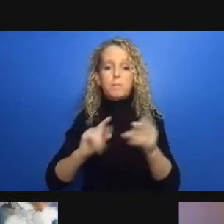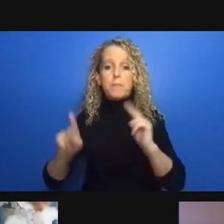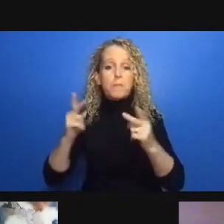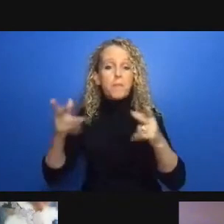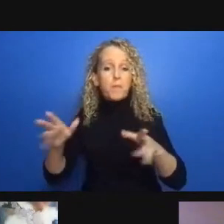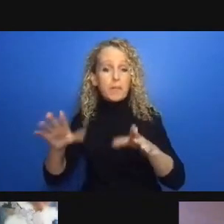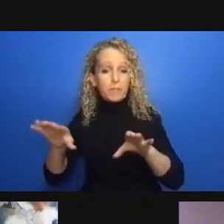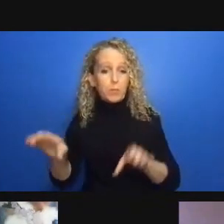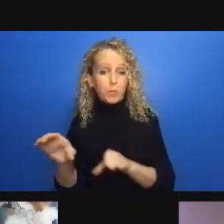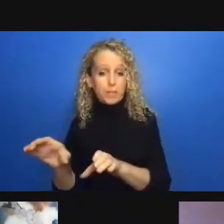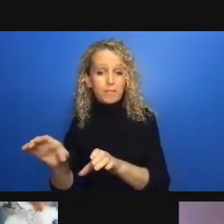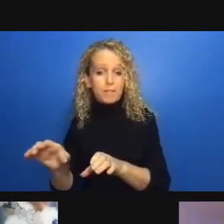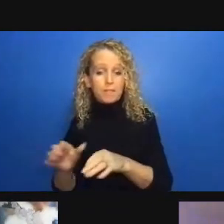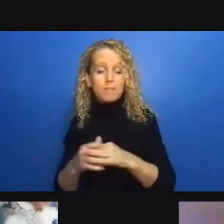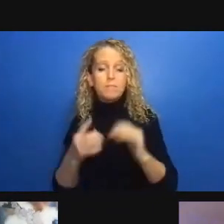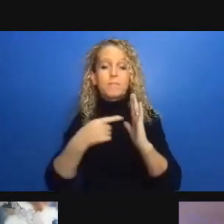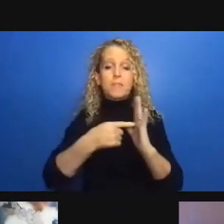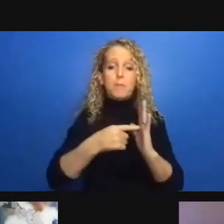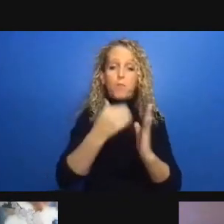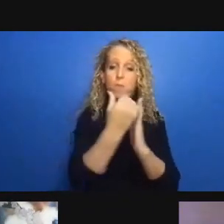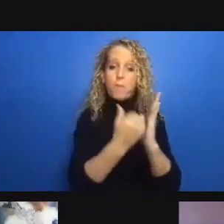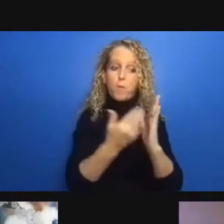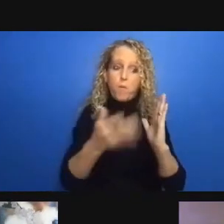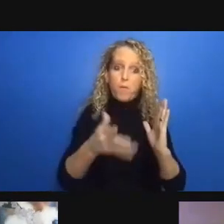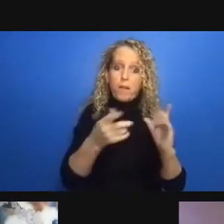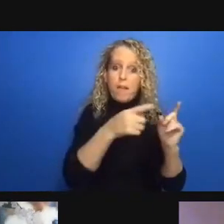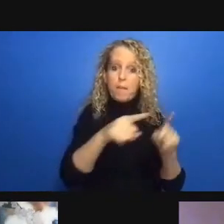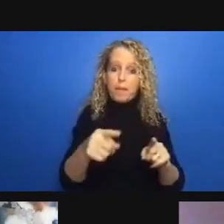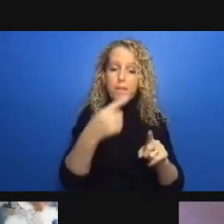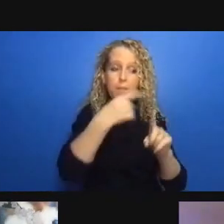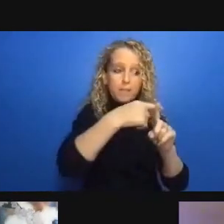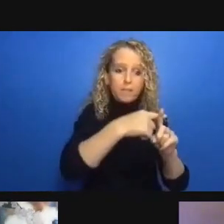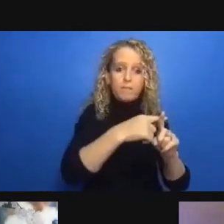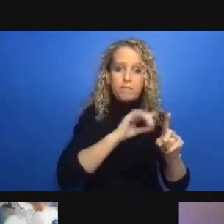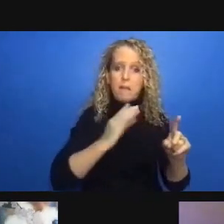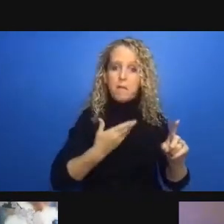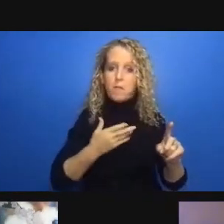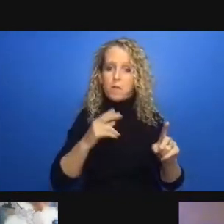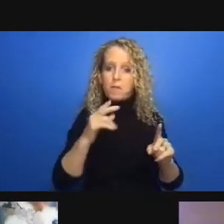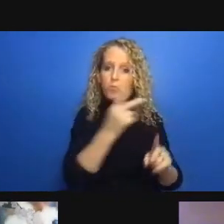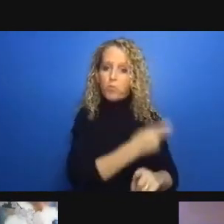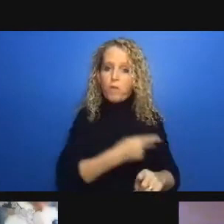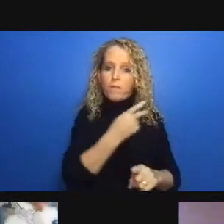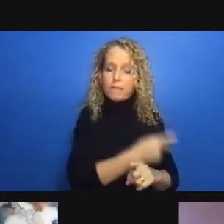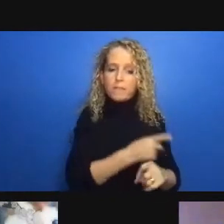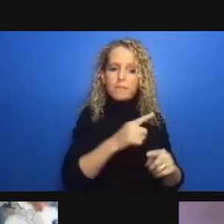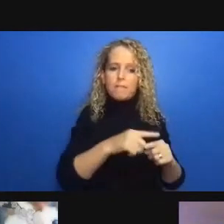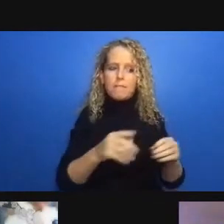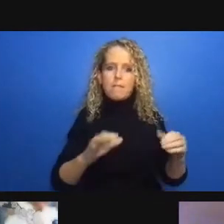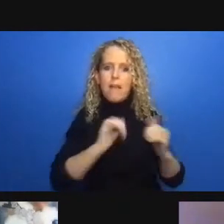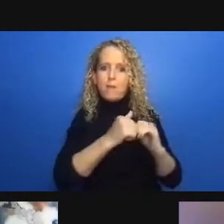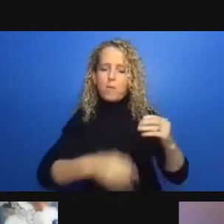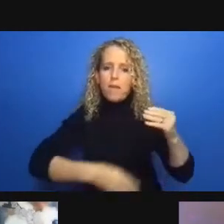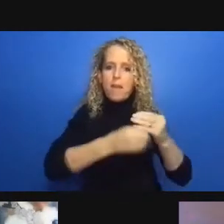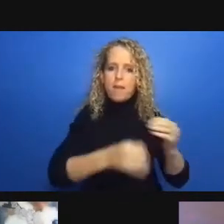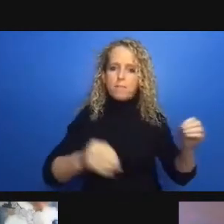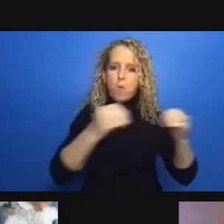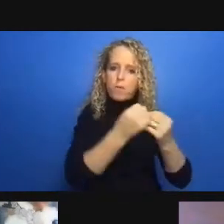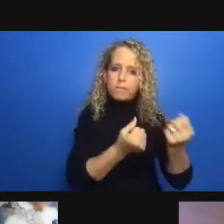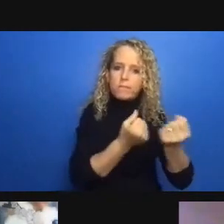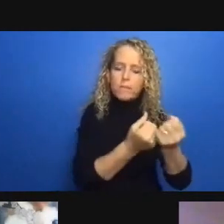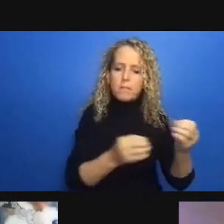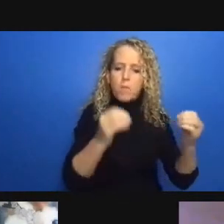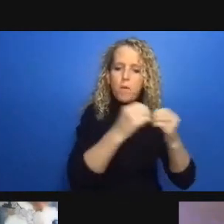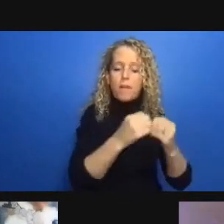some reports that are already happening in our province. How can we leverage those and really strengthen? I like to argue that agricultural